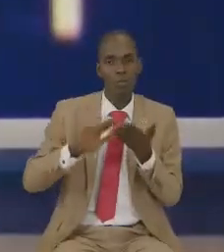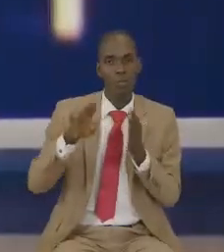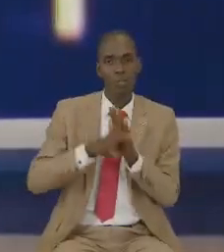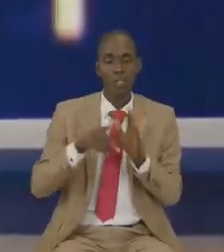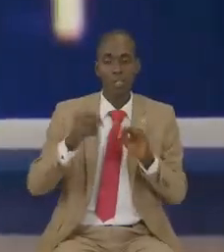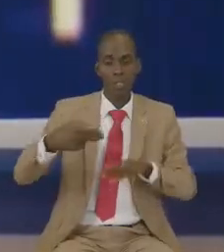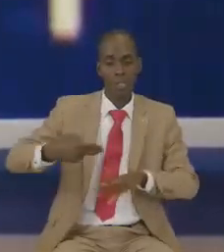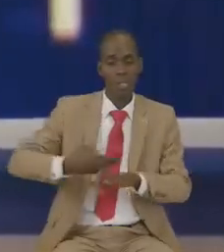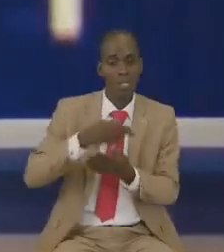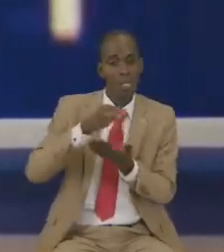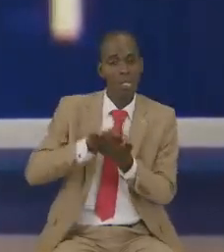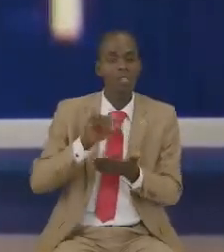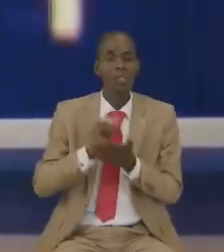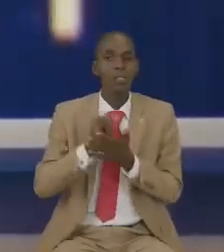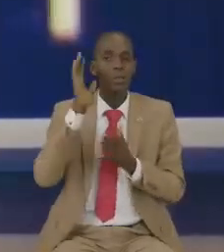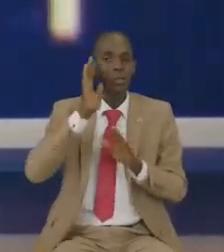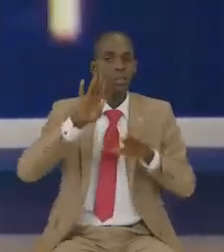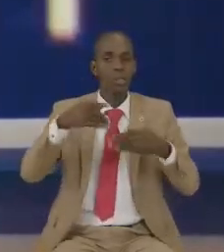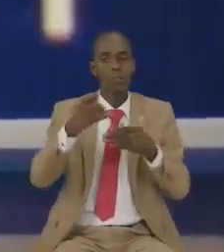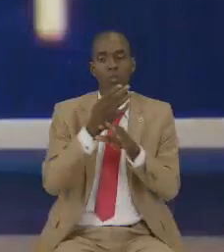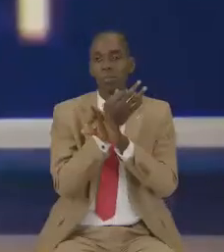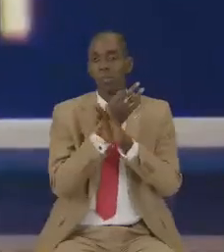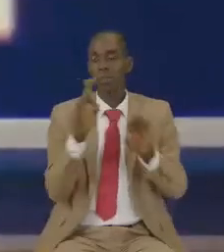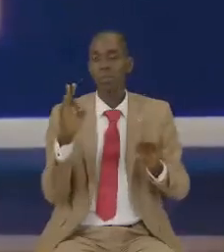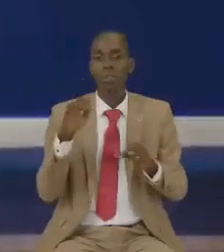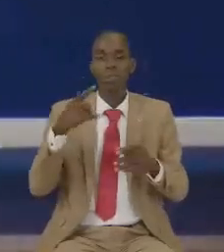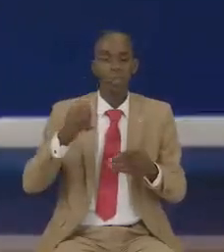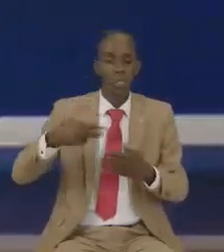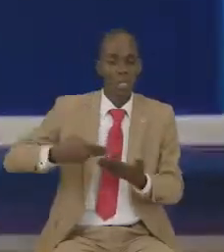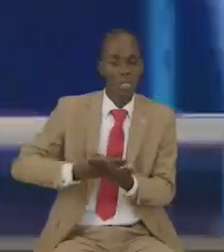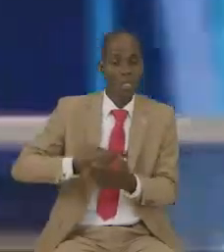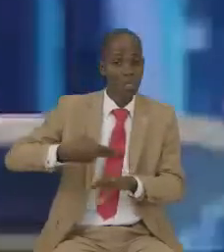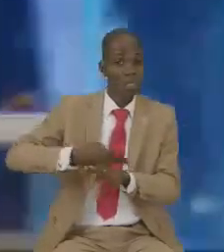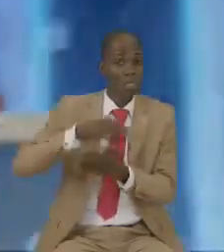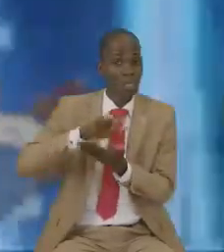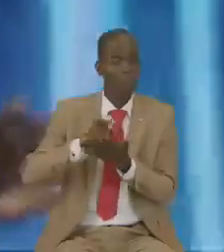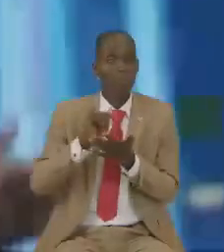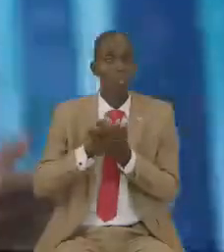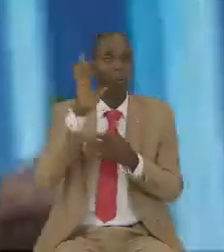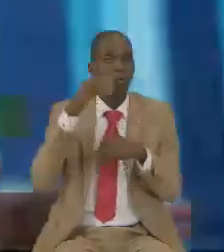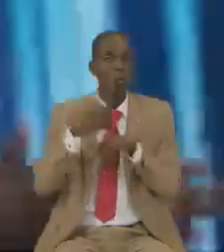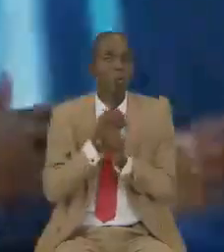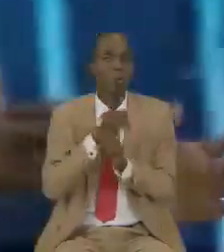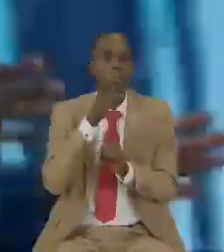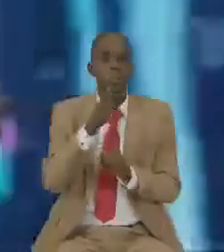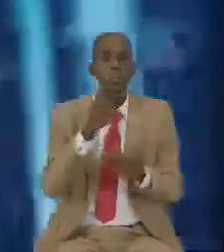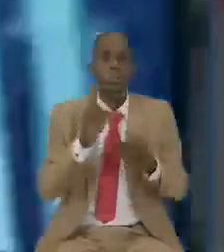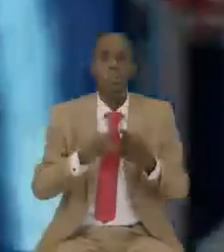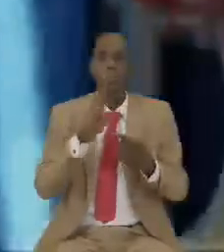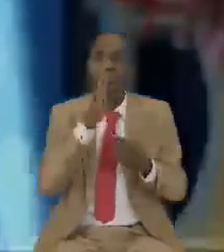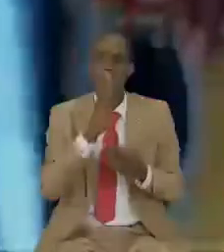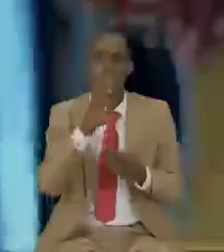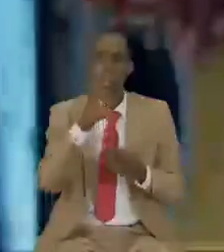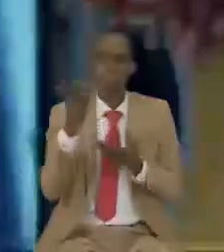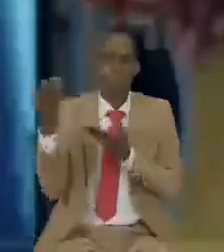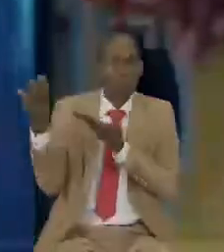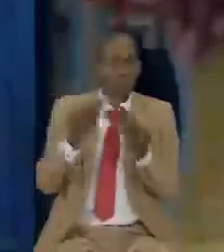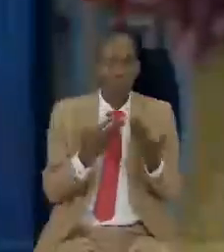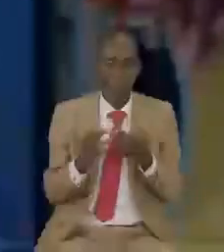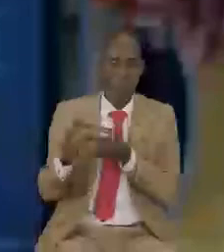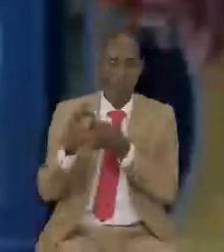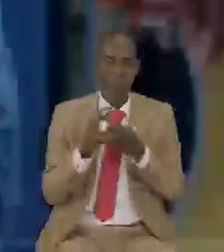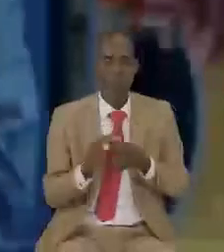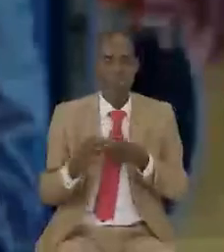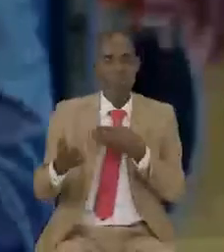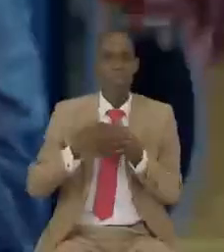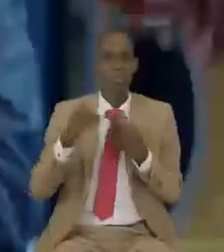the Lamb that will give you freedom, the Lamb that will make you to be reconciled unto God.